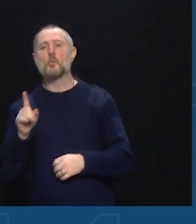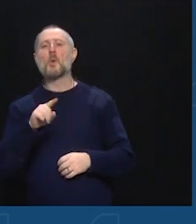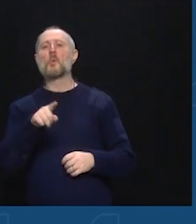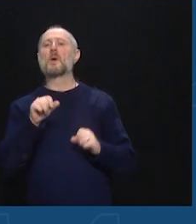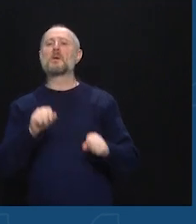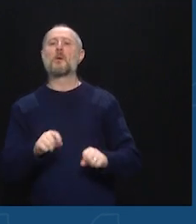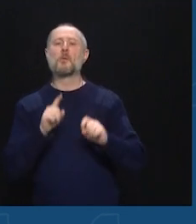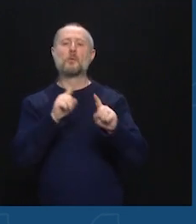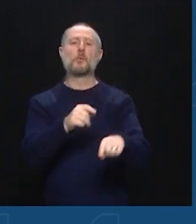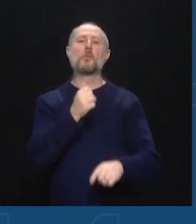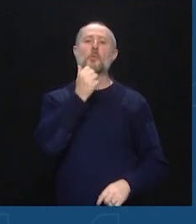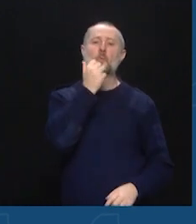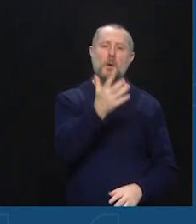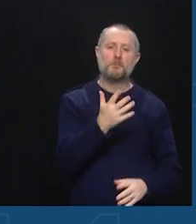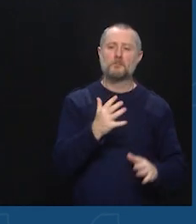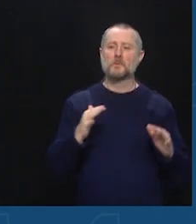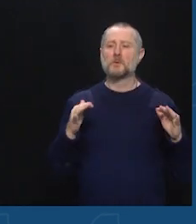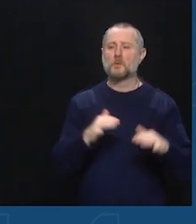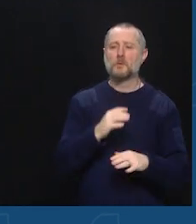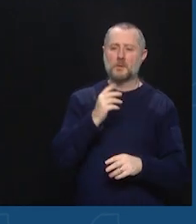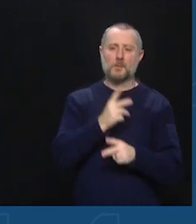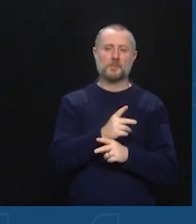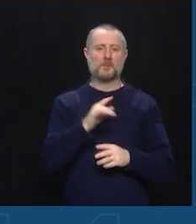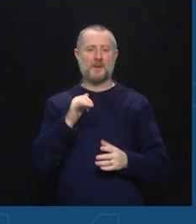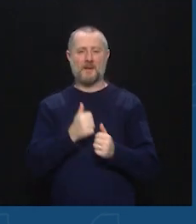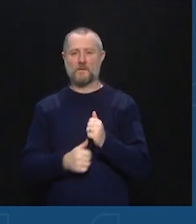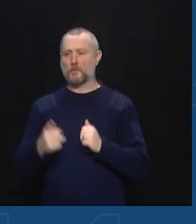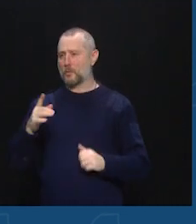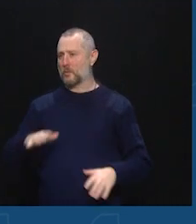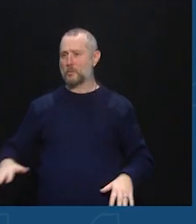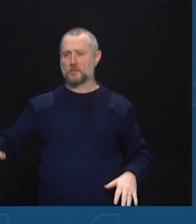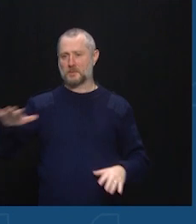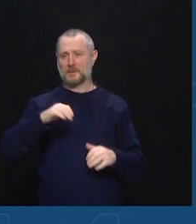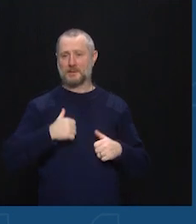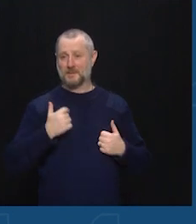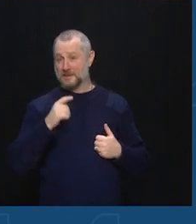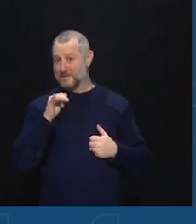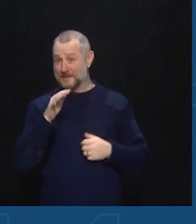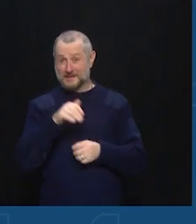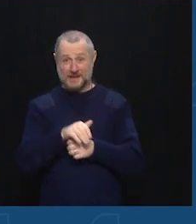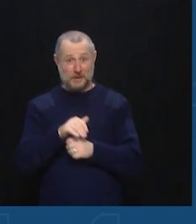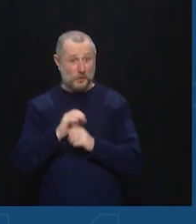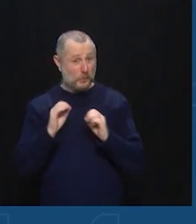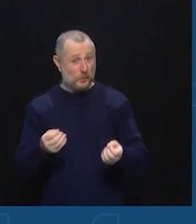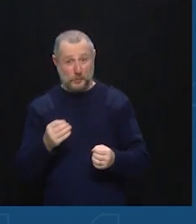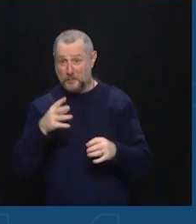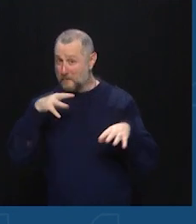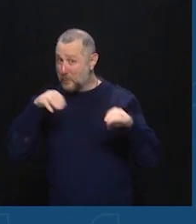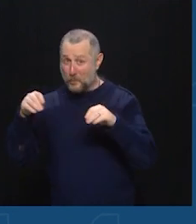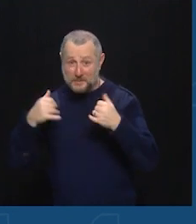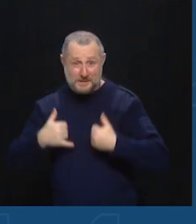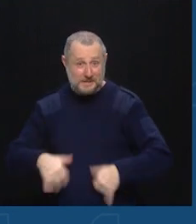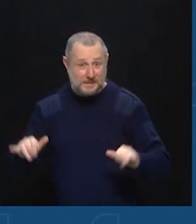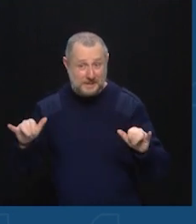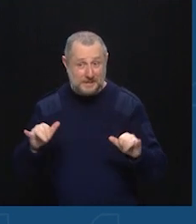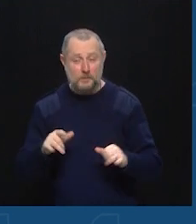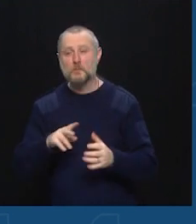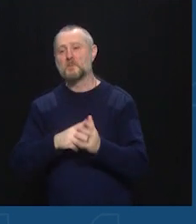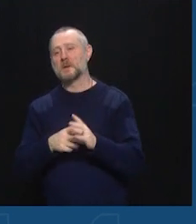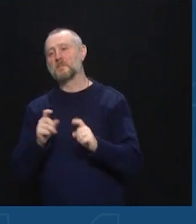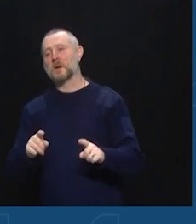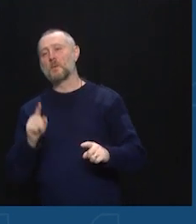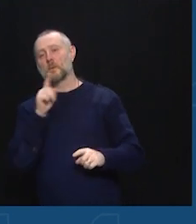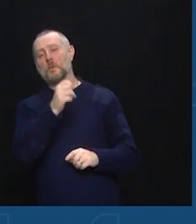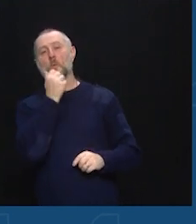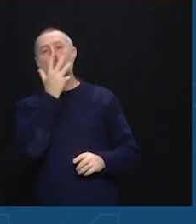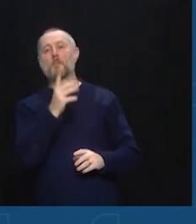for shelter so that everyone in the county can make sure tonight, if you're still without power, that you'll have a warm and safe place to be, and we'll be